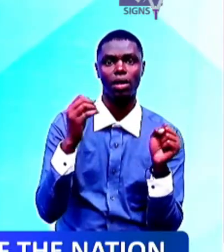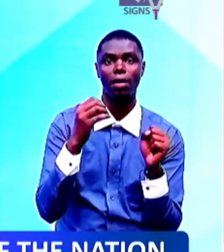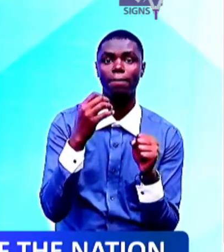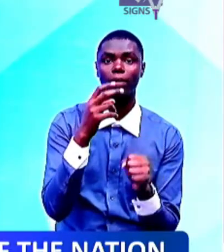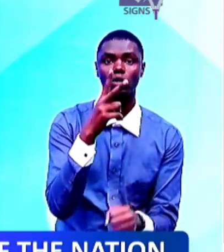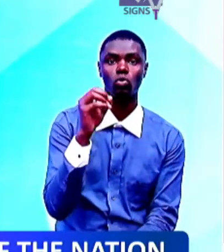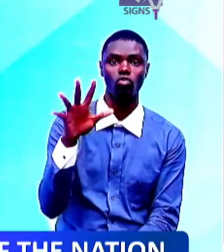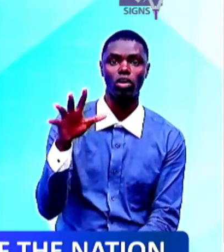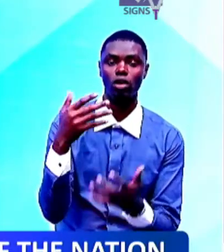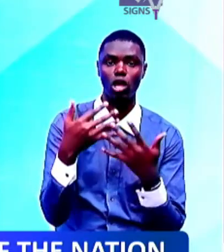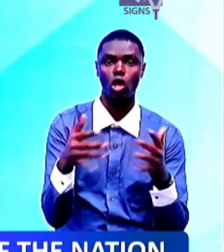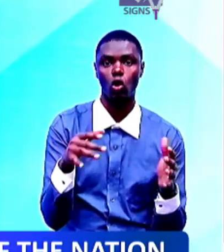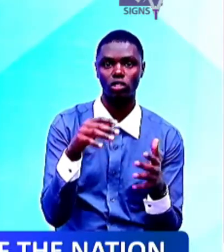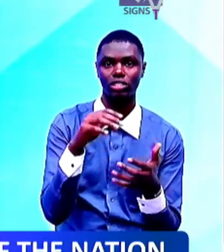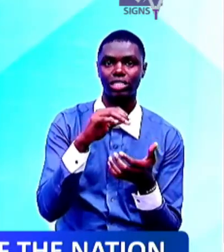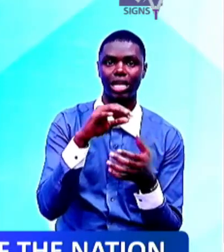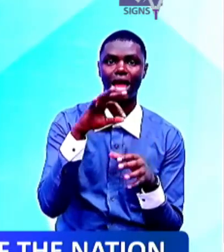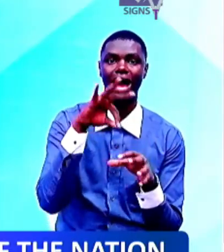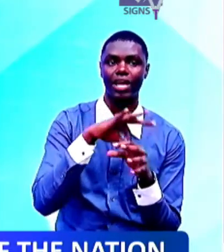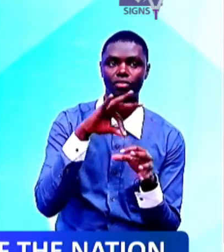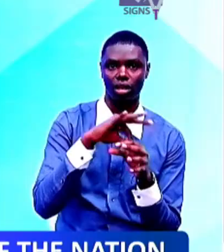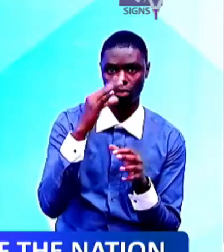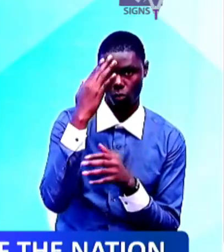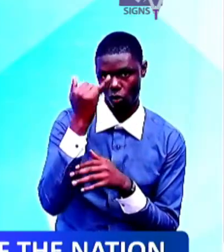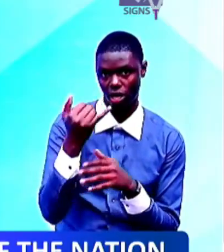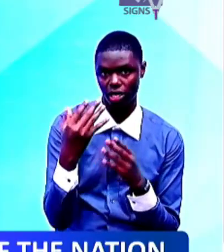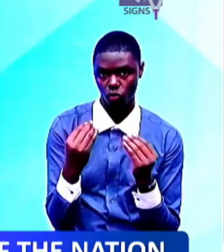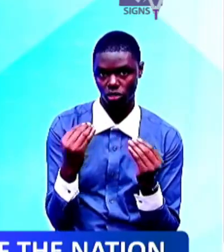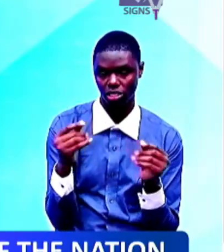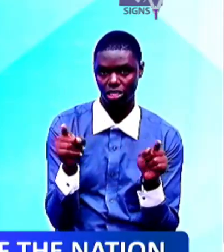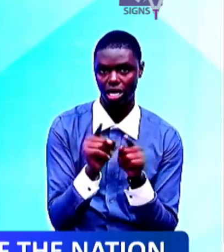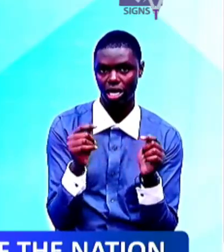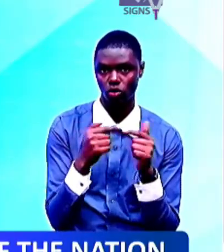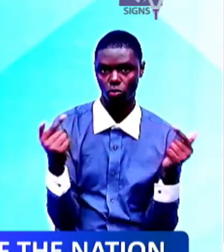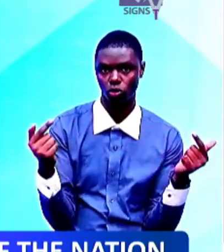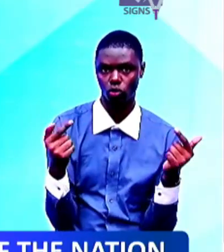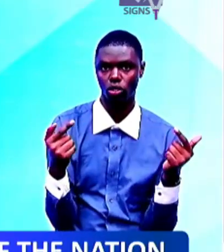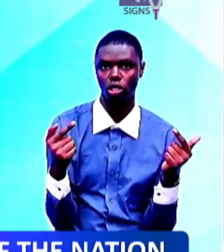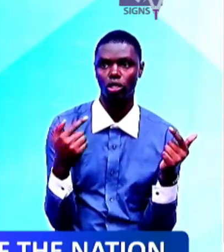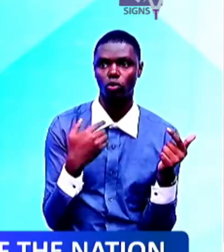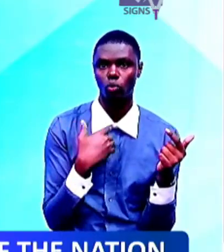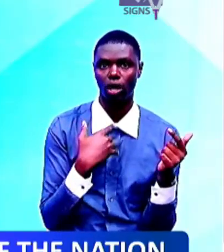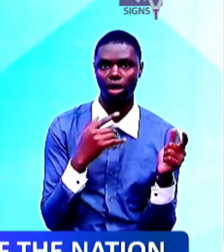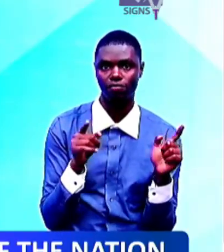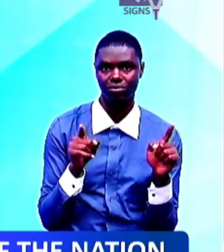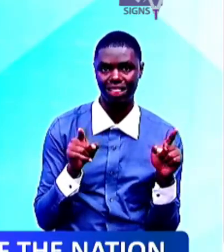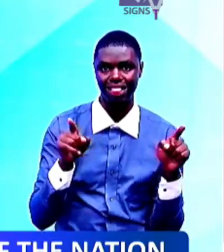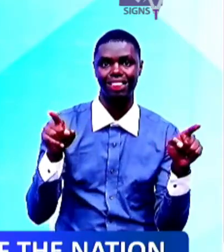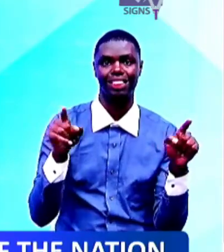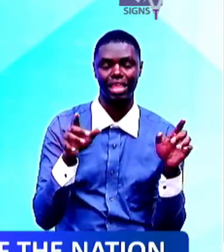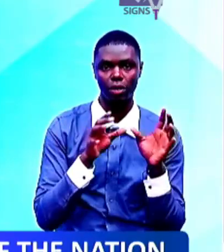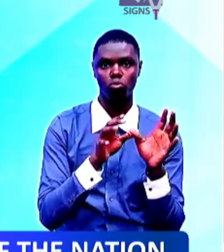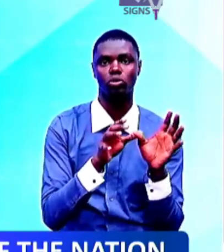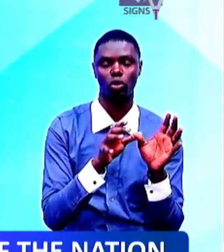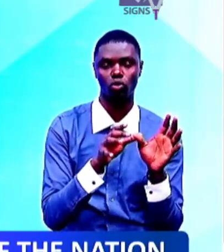referendum because it was easy as opposition to always draw parallels and put a lot of